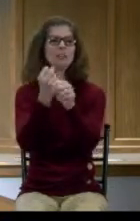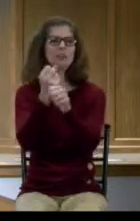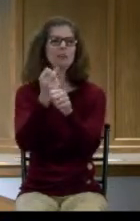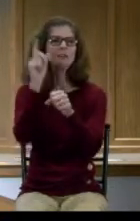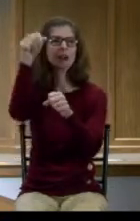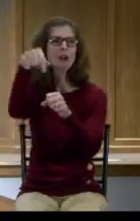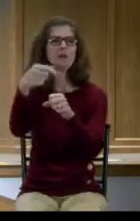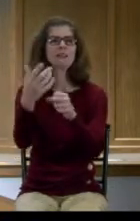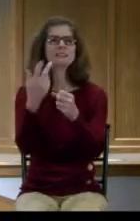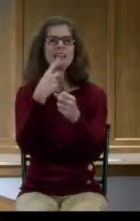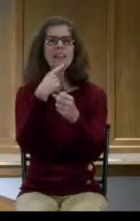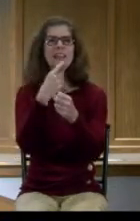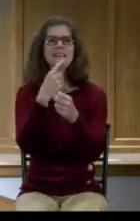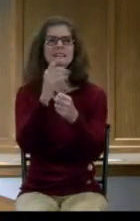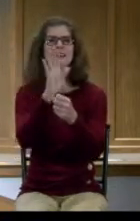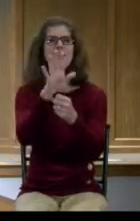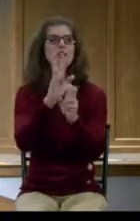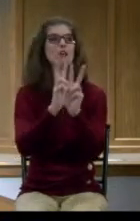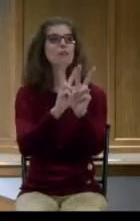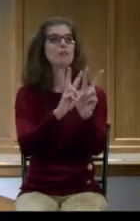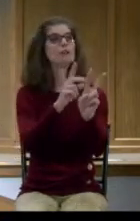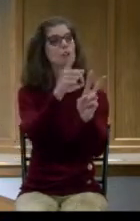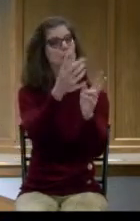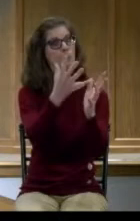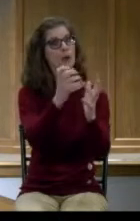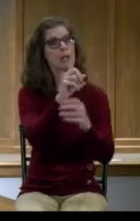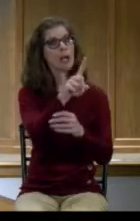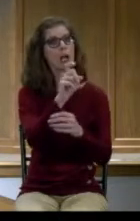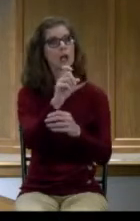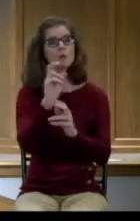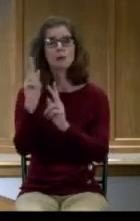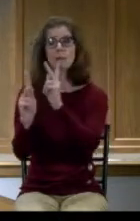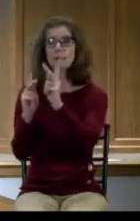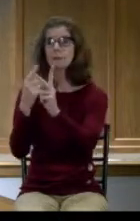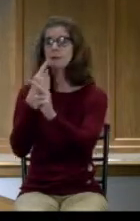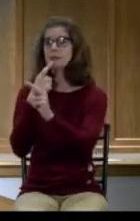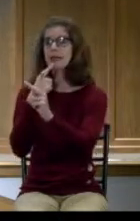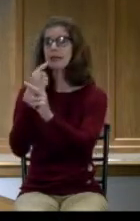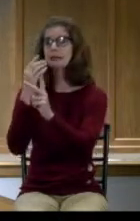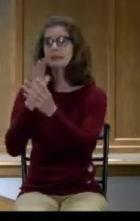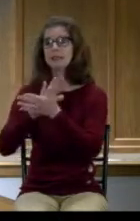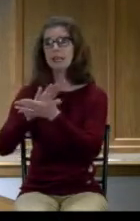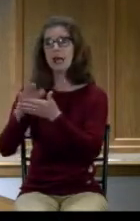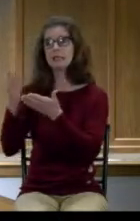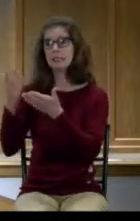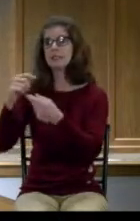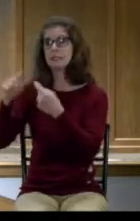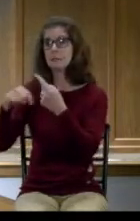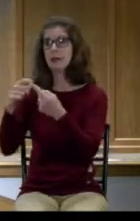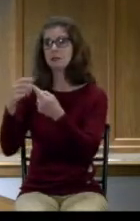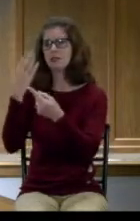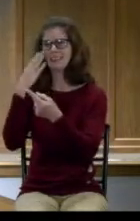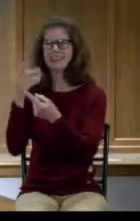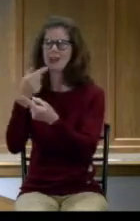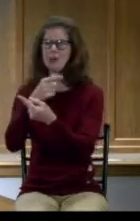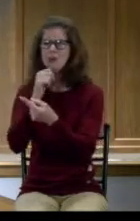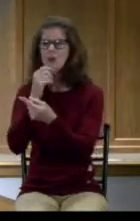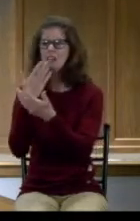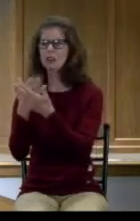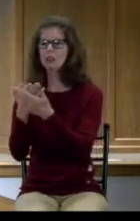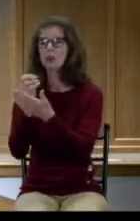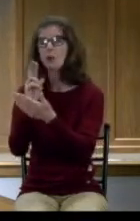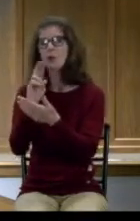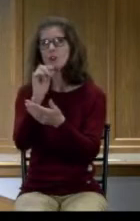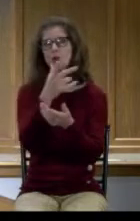funeral. Do you want 100 people saying generic things about you because they didn't know you very well, or do you want 3 people